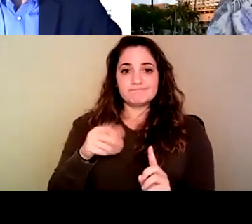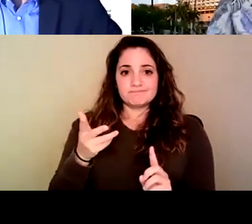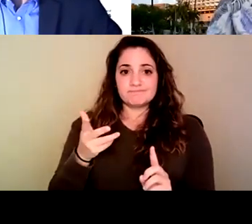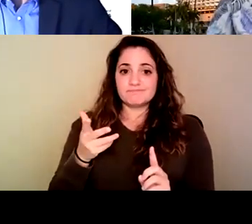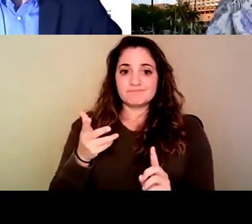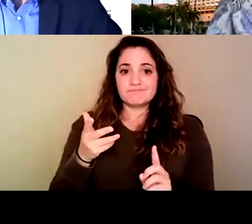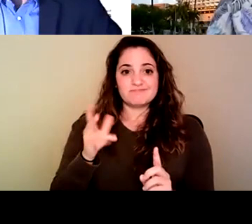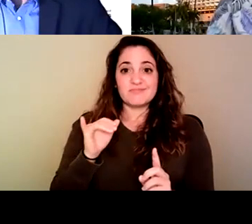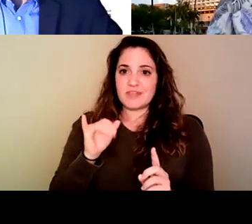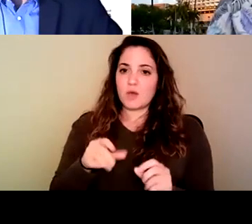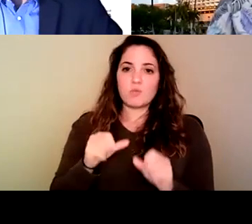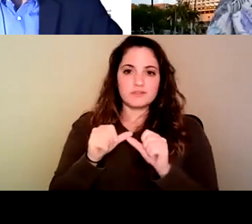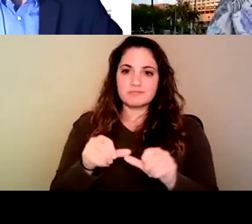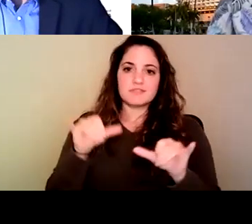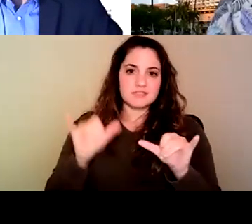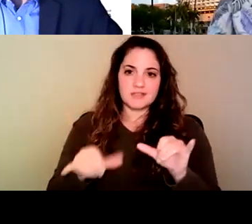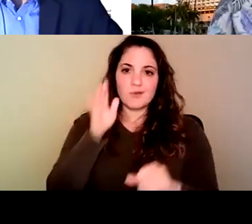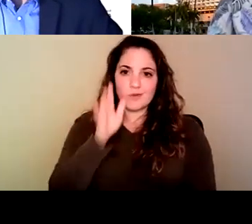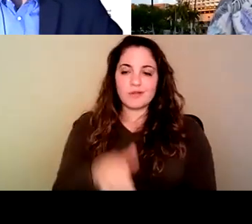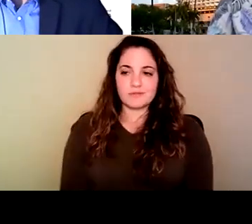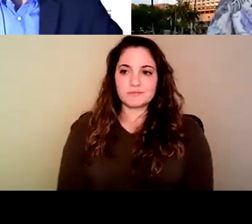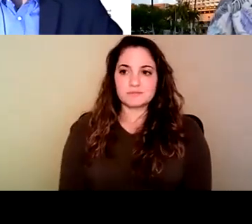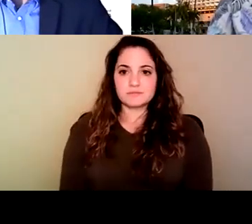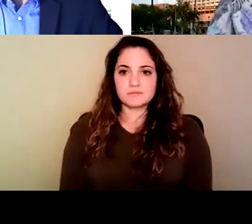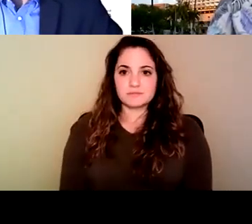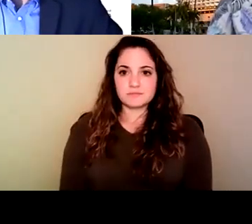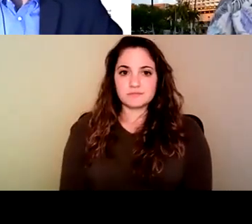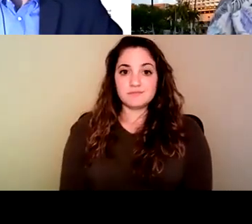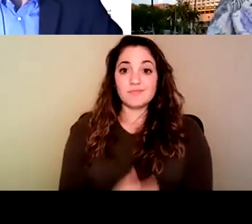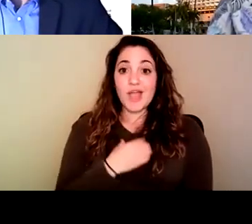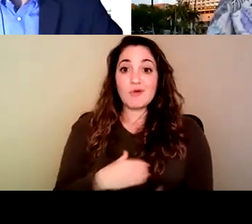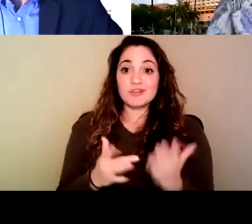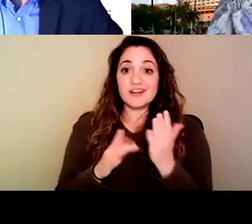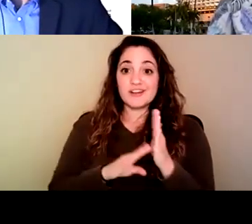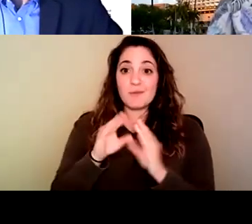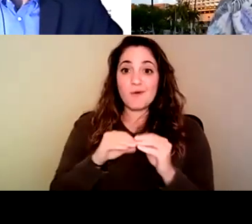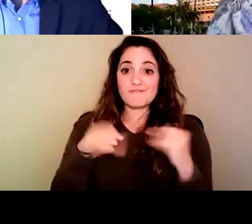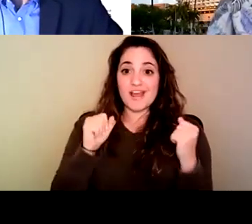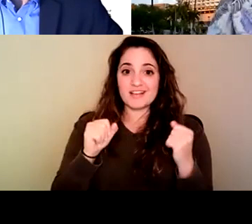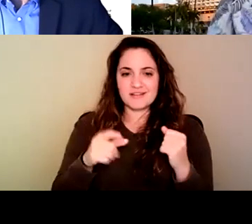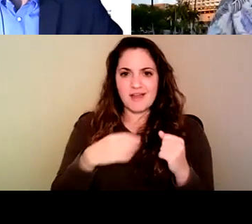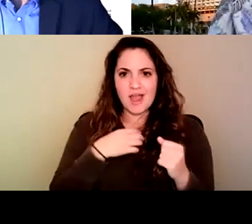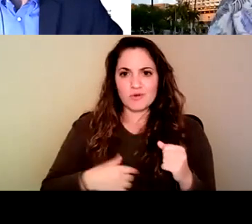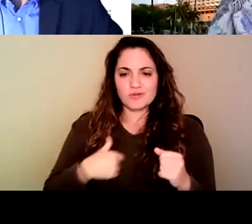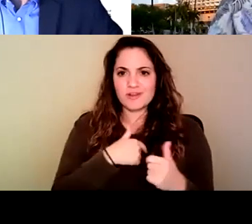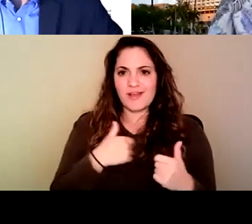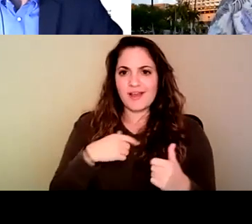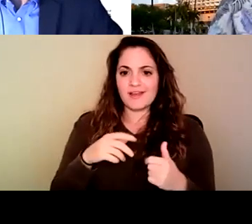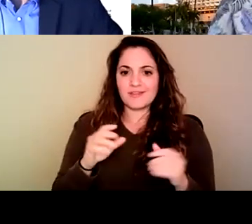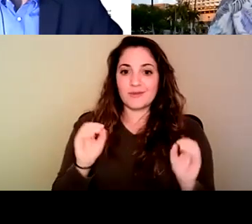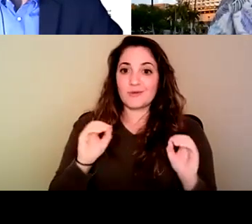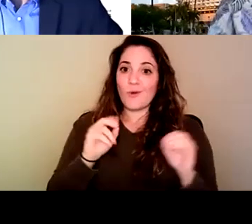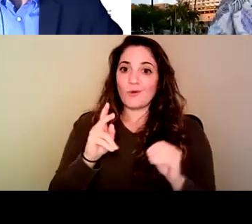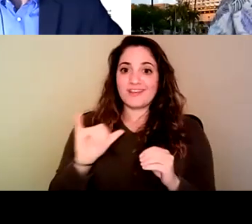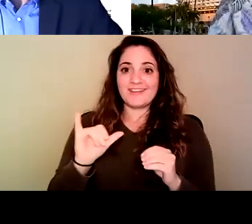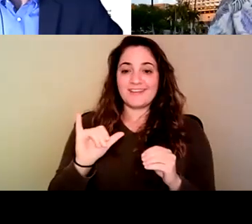coming to stay. I wish it was coming faster. I wish we had the keyless check-in. Currently,